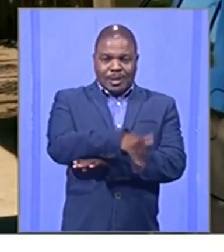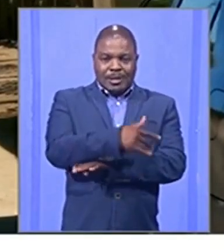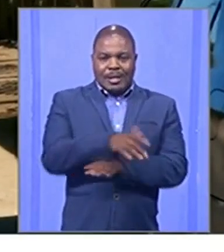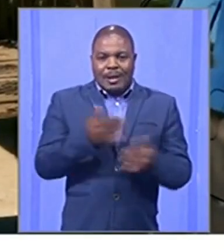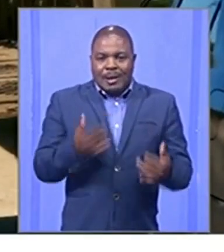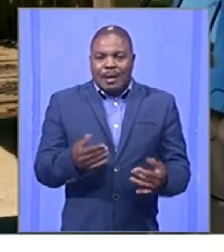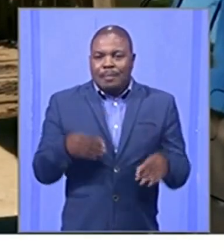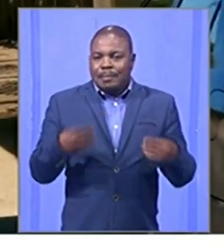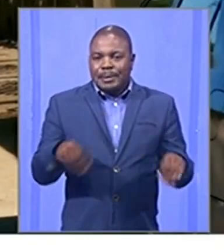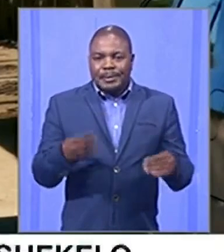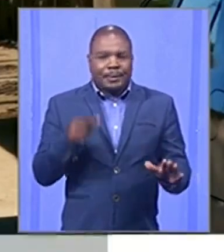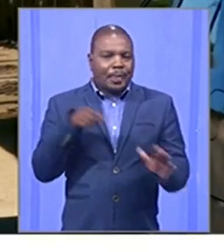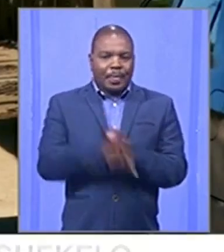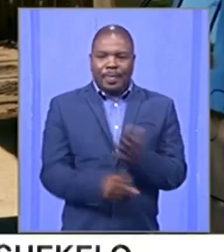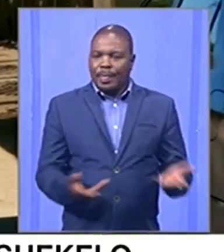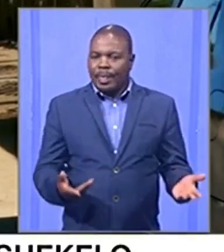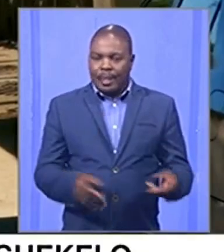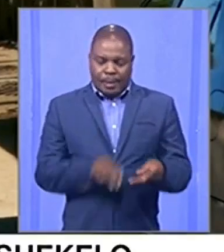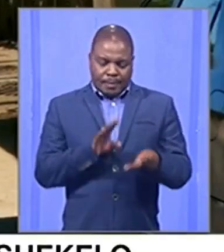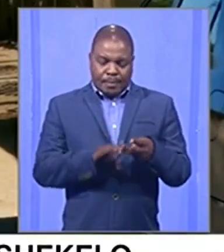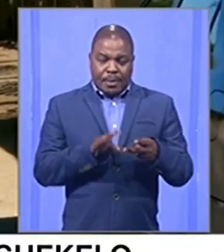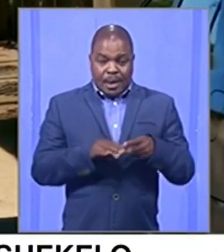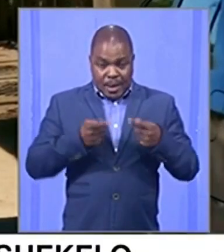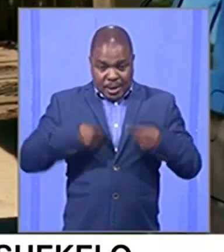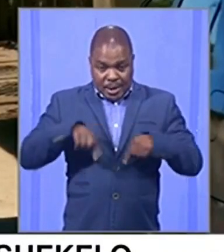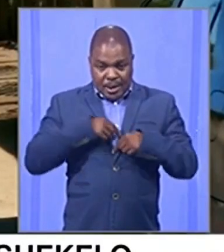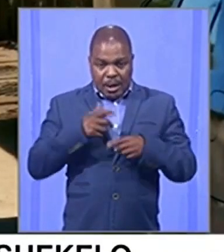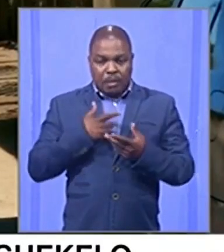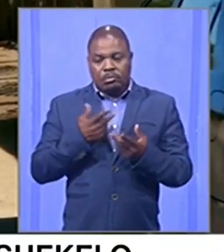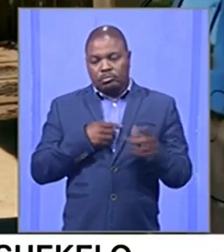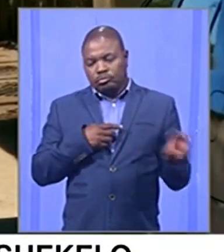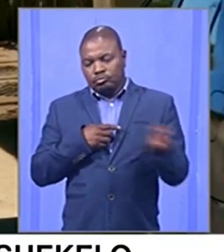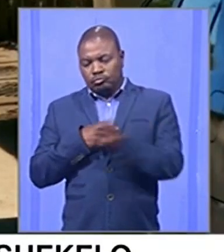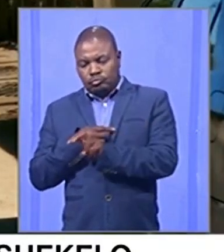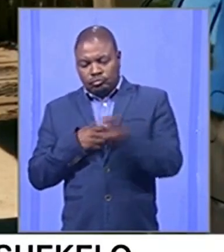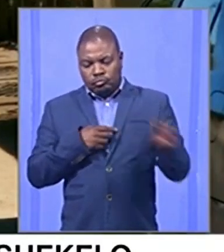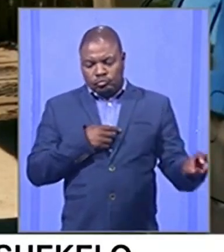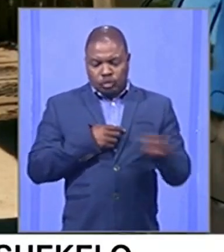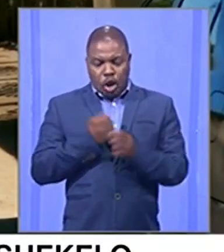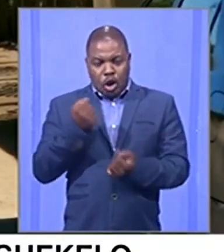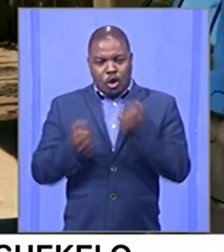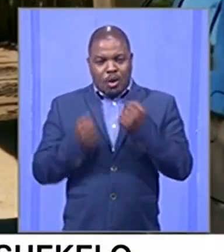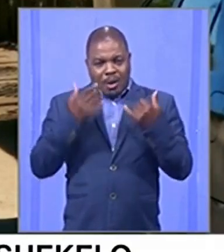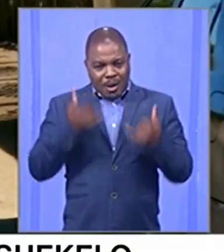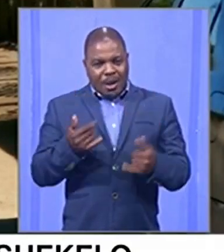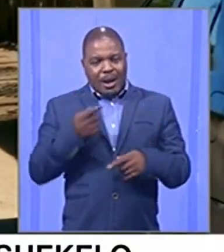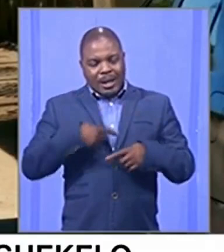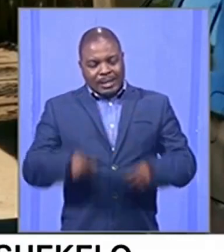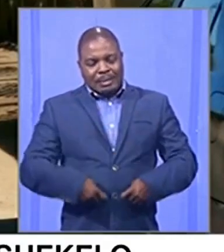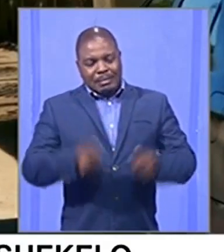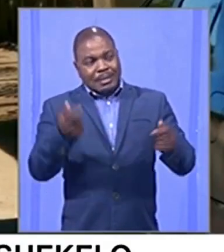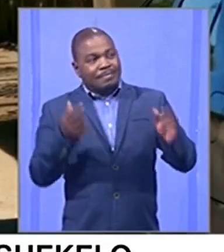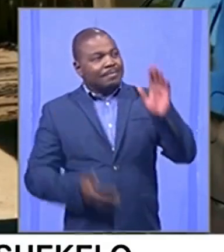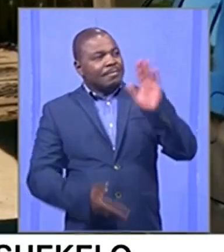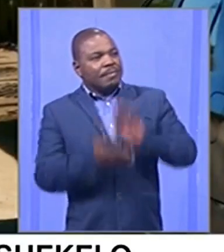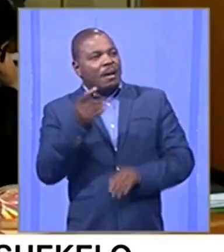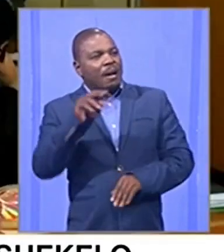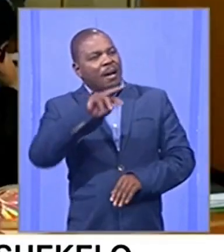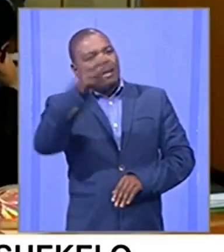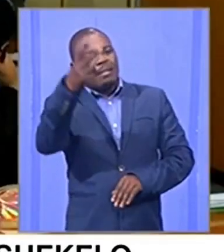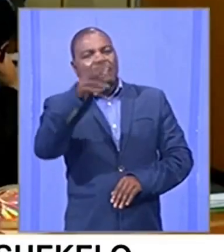yana ba fella ke mosebetsi le gona ba re tsamang khoto eo ya Galeshewe re tshantse re spende tšhelete go ya ko yang